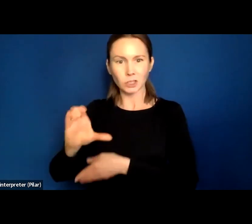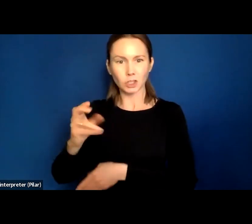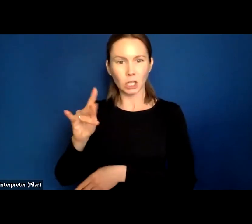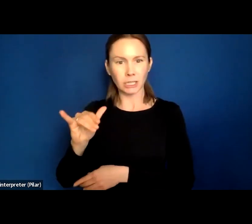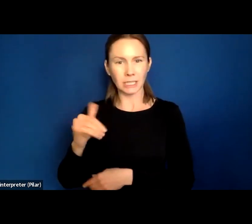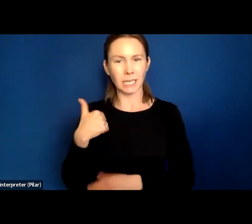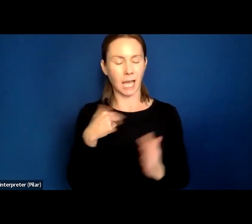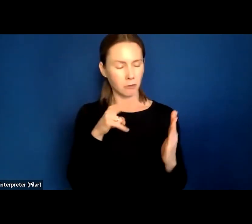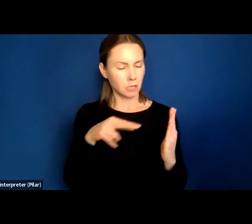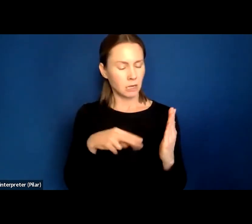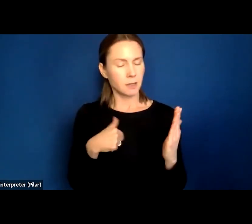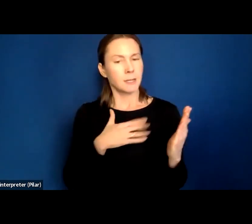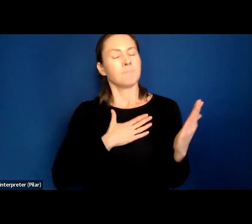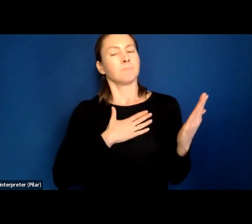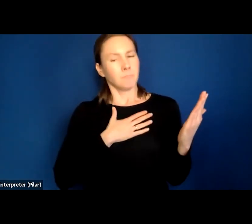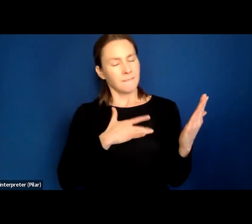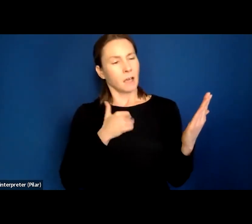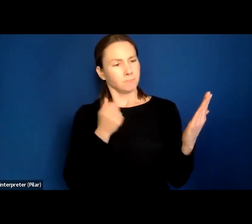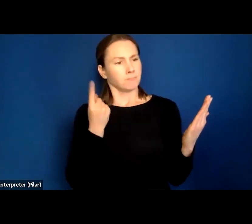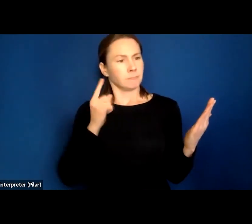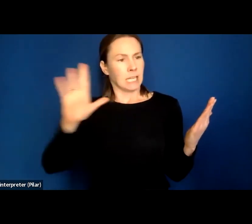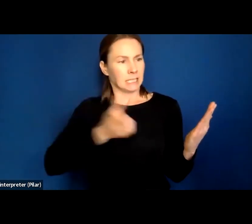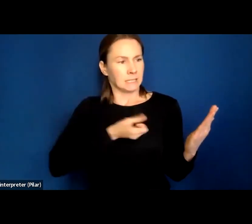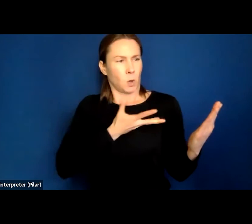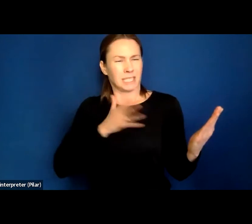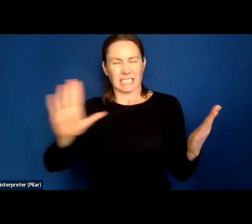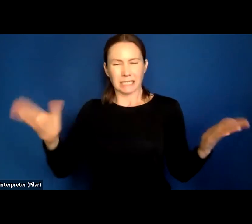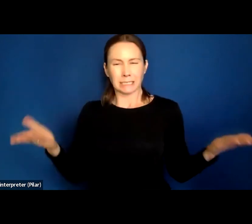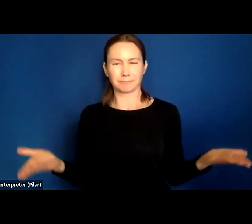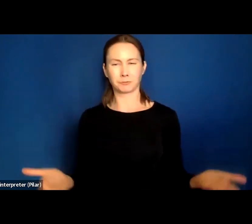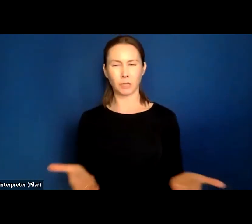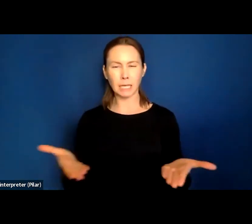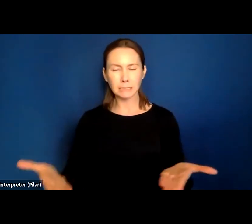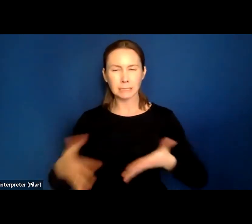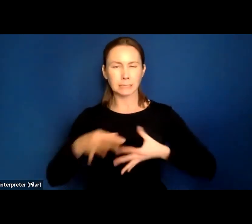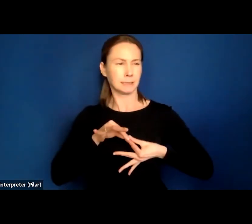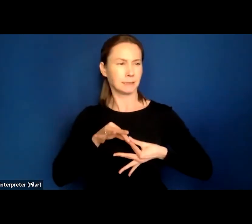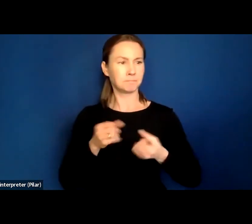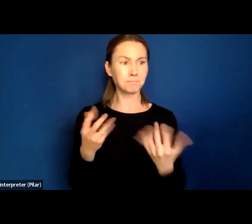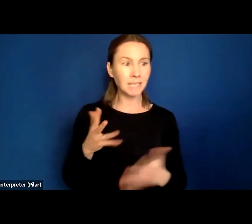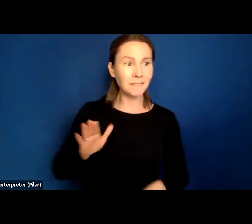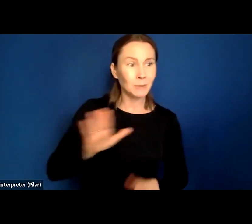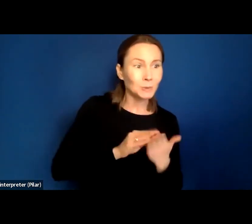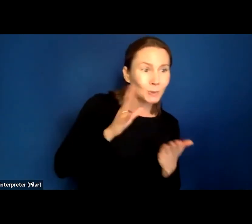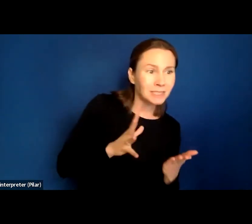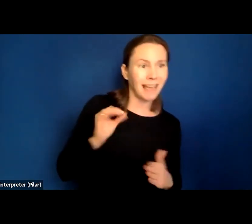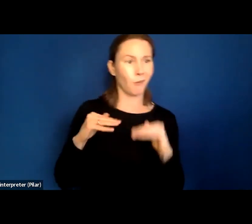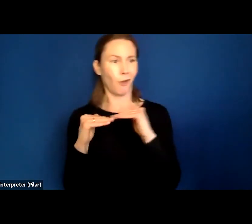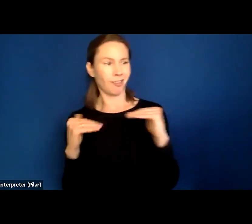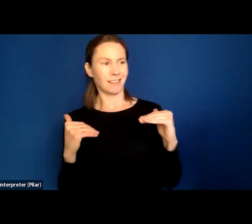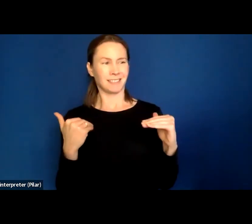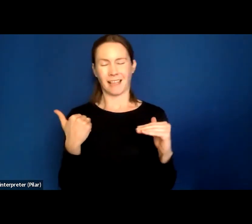his voice and his presence. And as many of his students and his colleagues have noted, Paul's analysis had a way